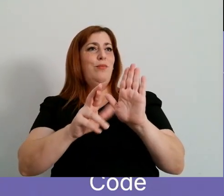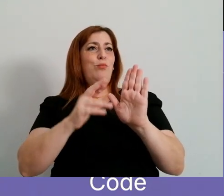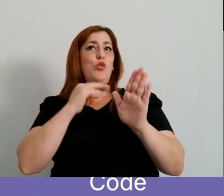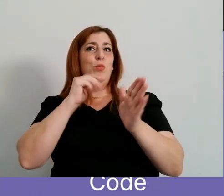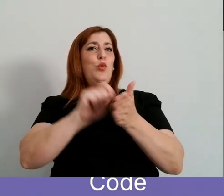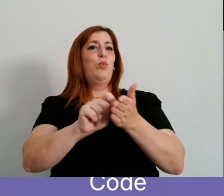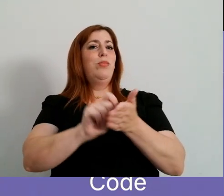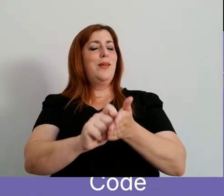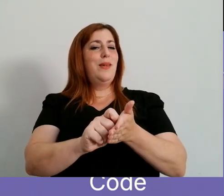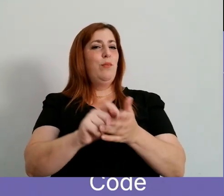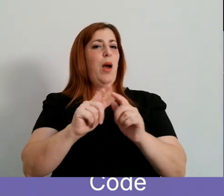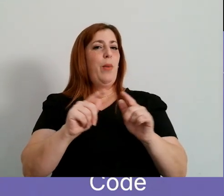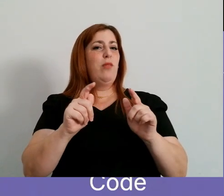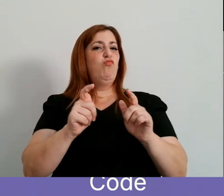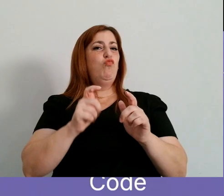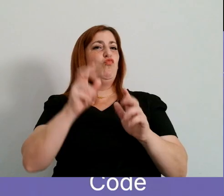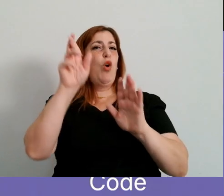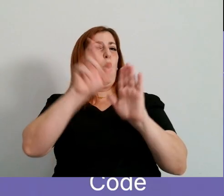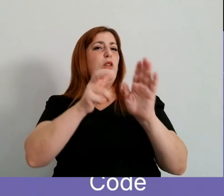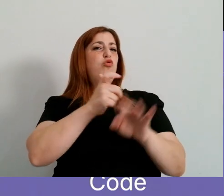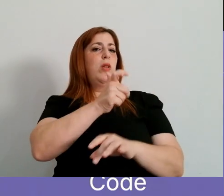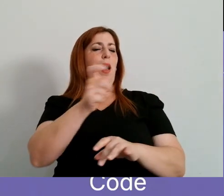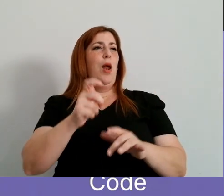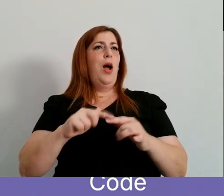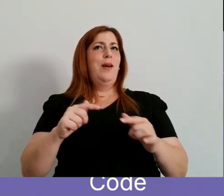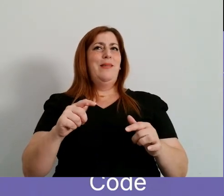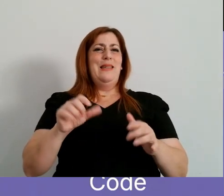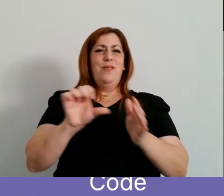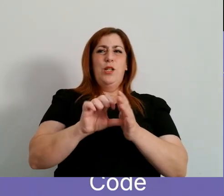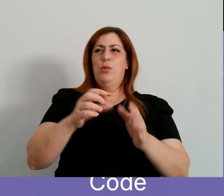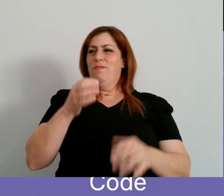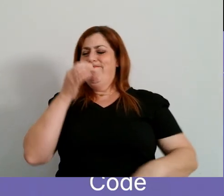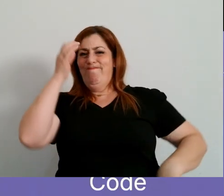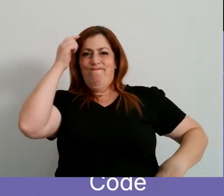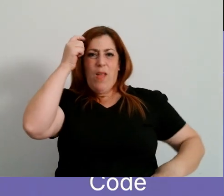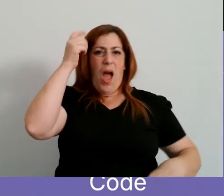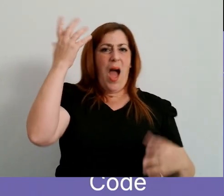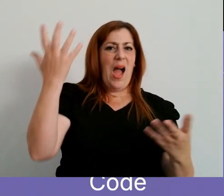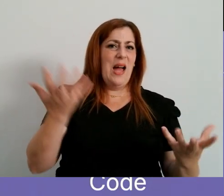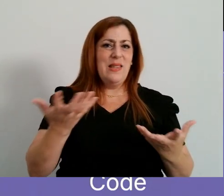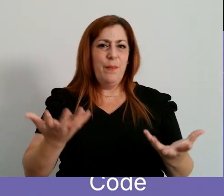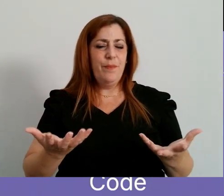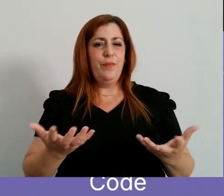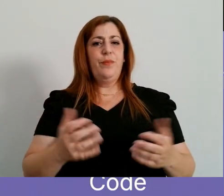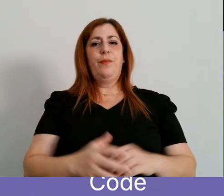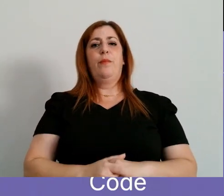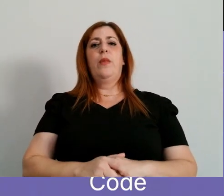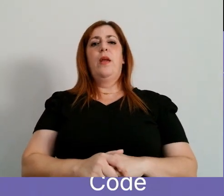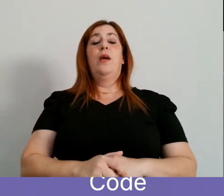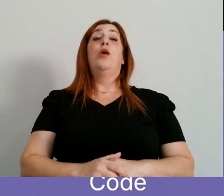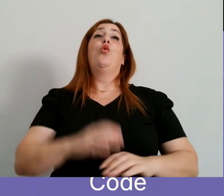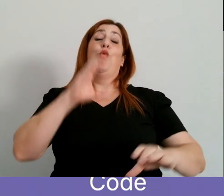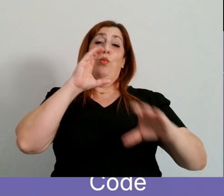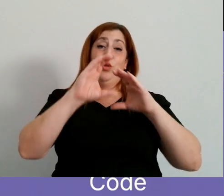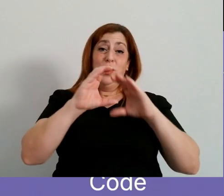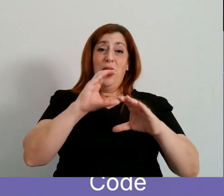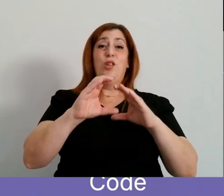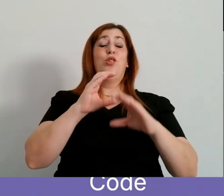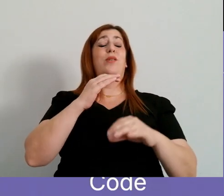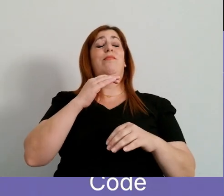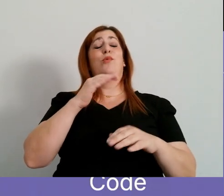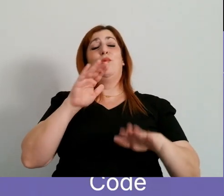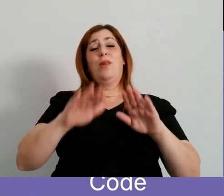extremely difficult to navigate. Again, communication, sensory environments, burnout, meltdowns and shutdowns, those are